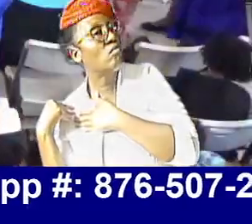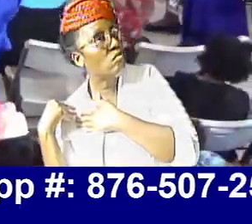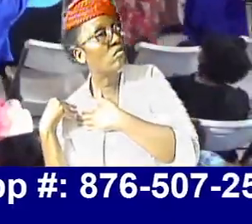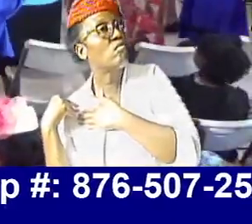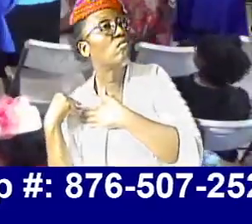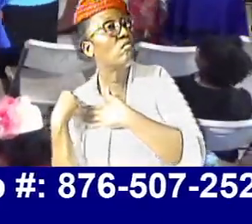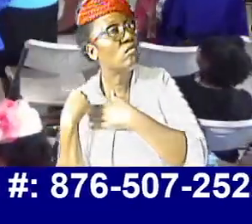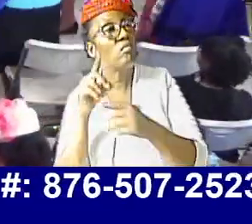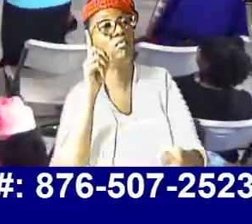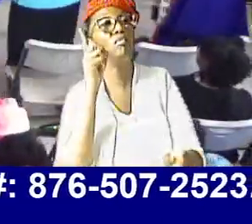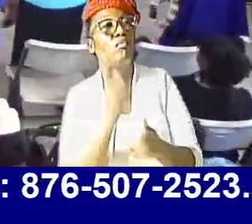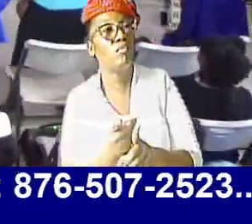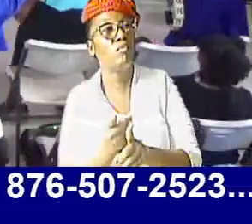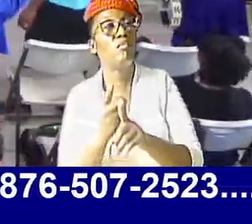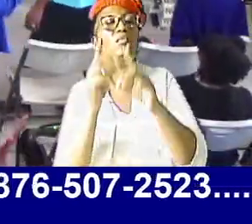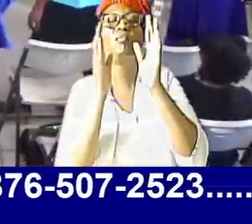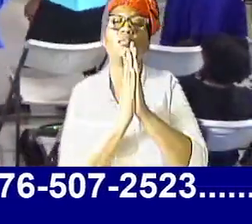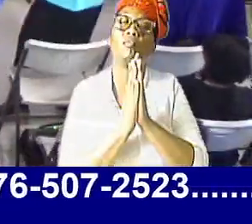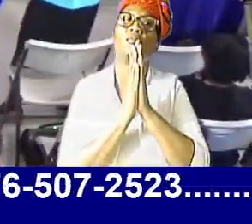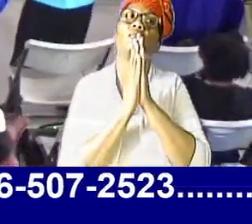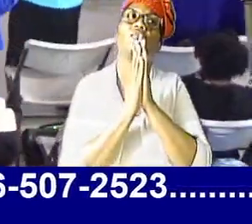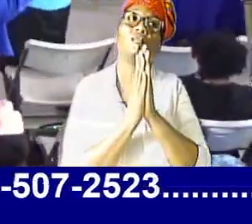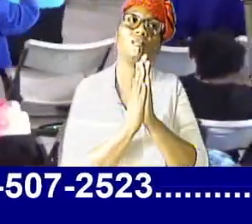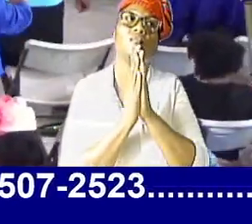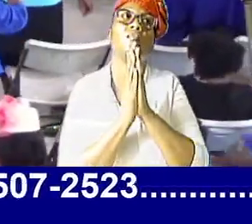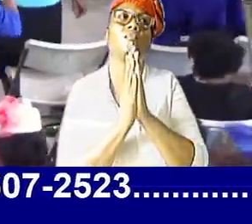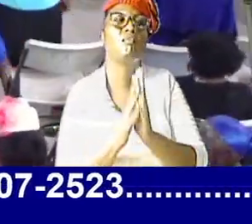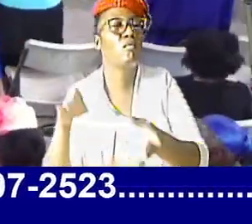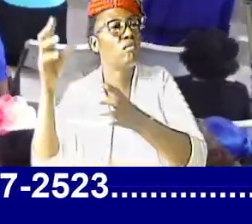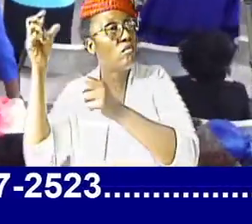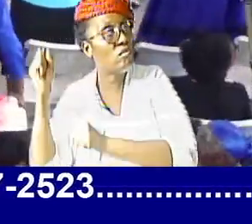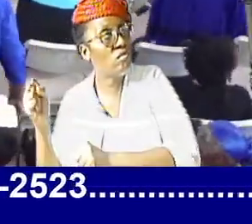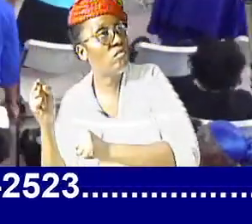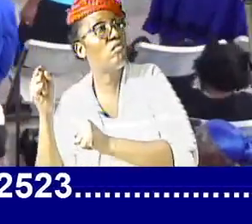in answer to my prayer. My